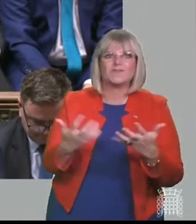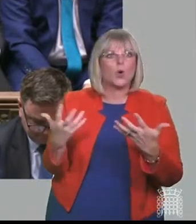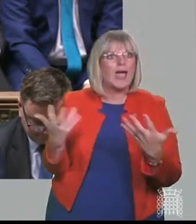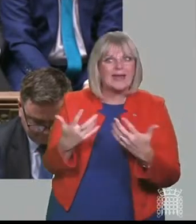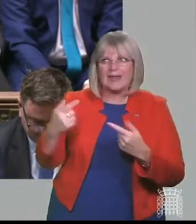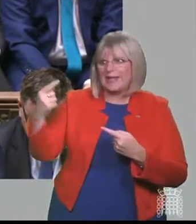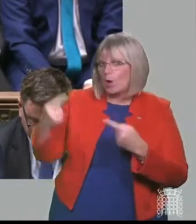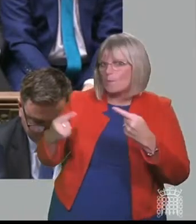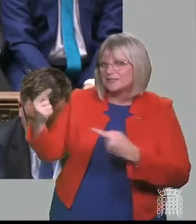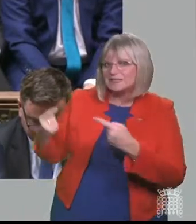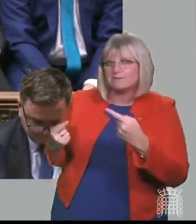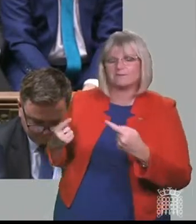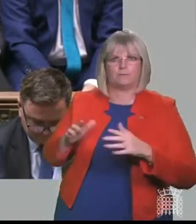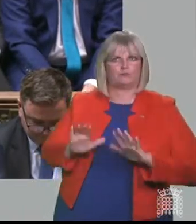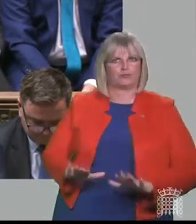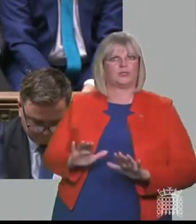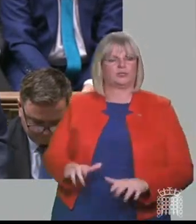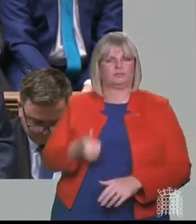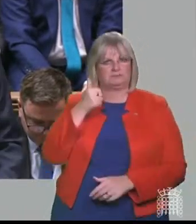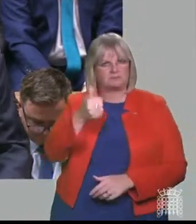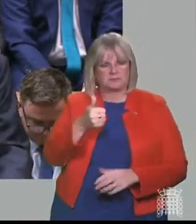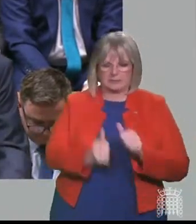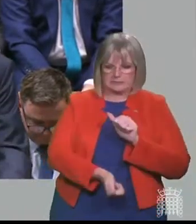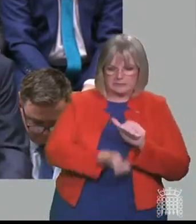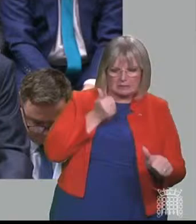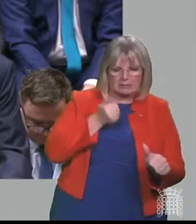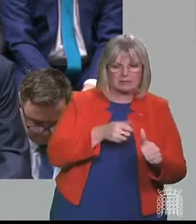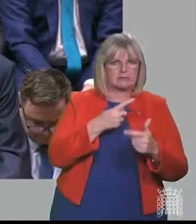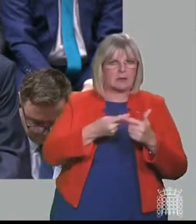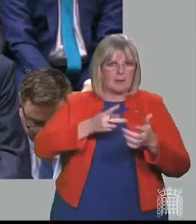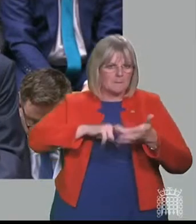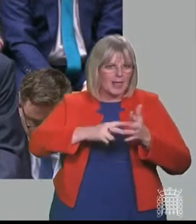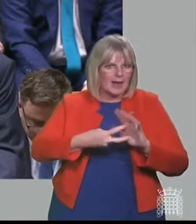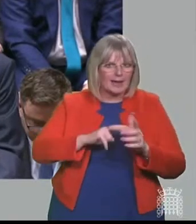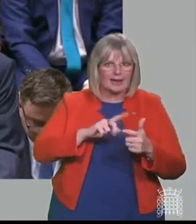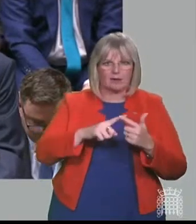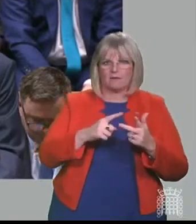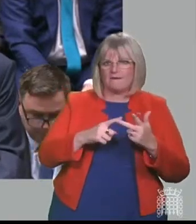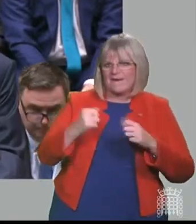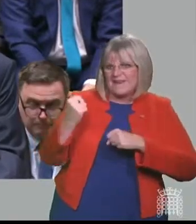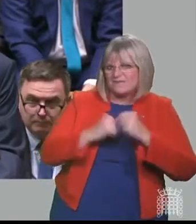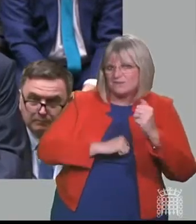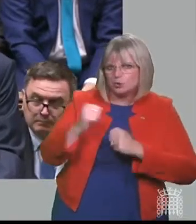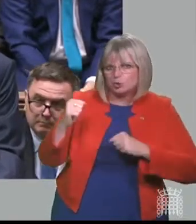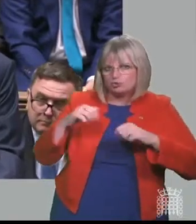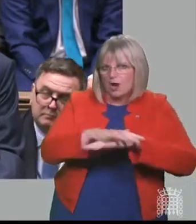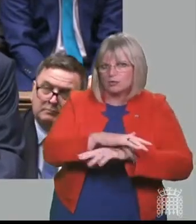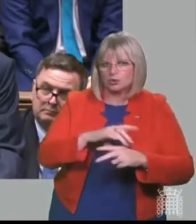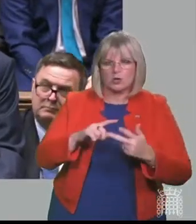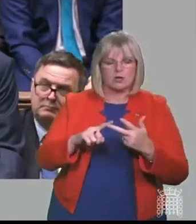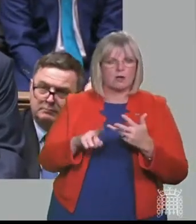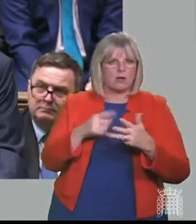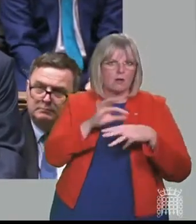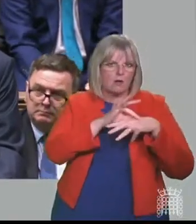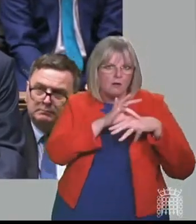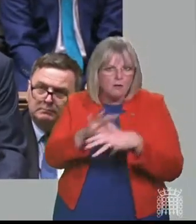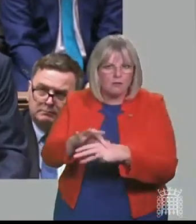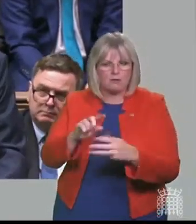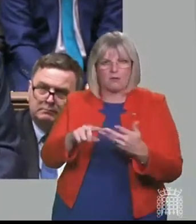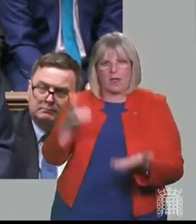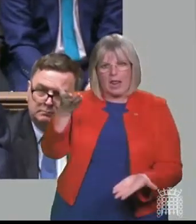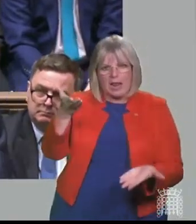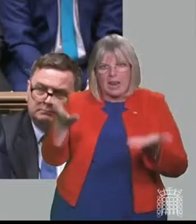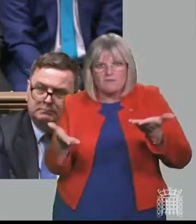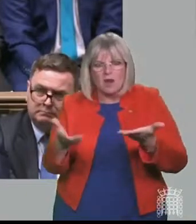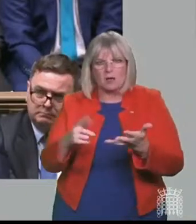growth. Skills, planning, infrastructure reform, pension fund reform, support for innovation industries, levelling up,